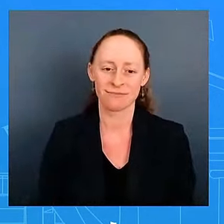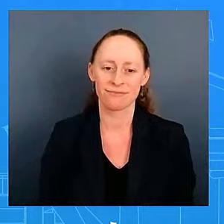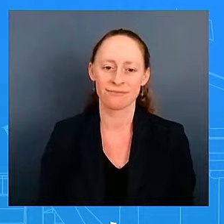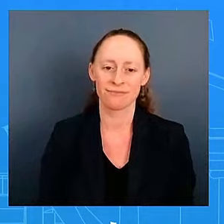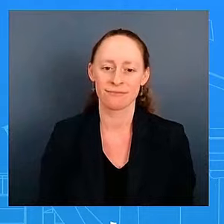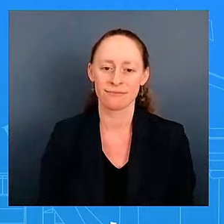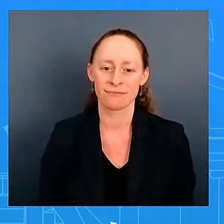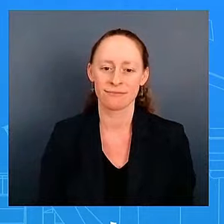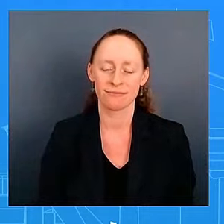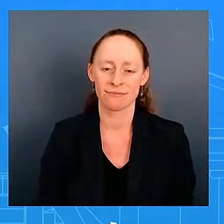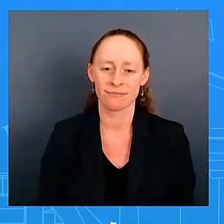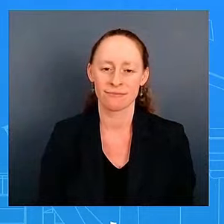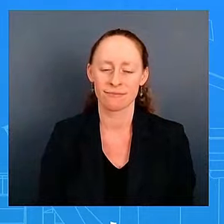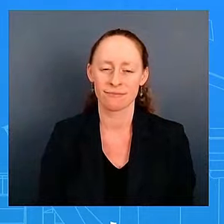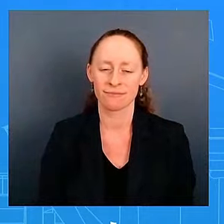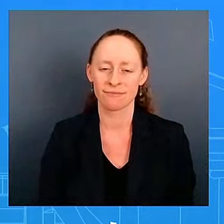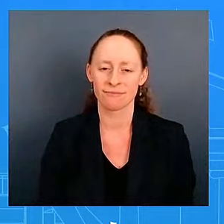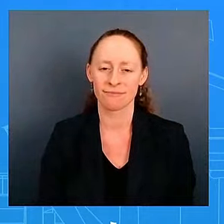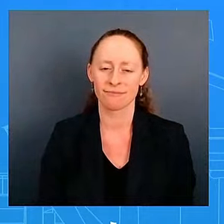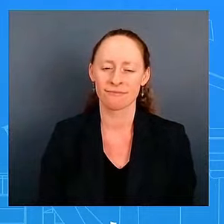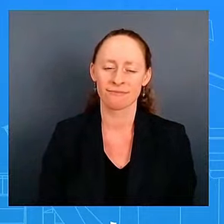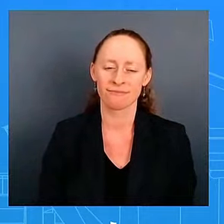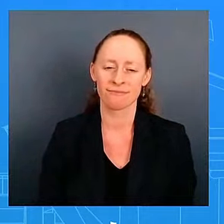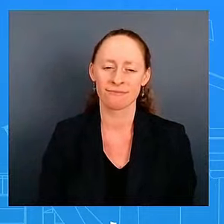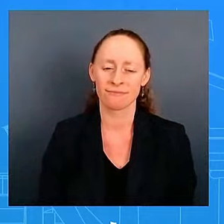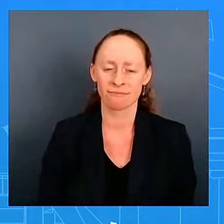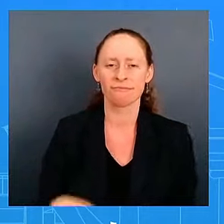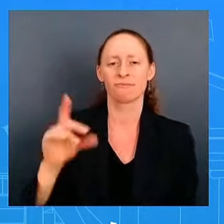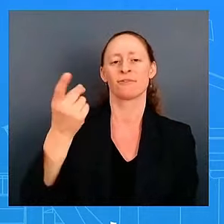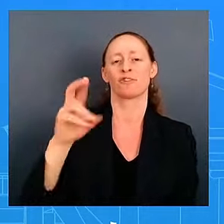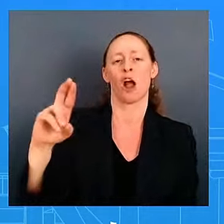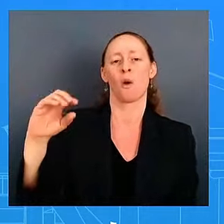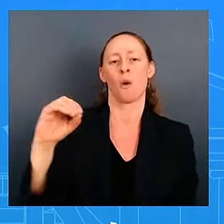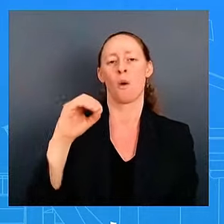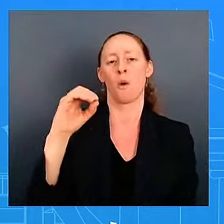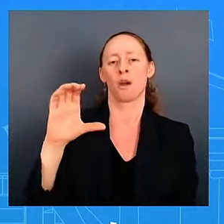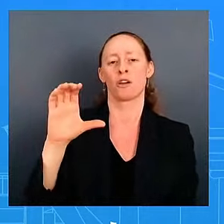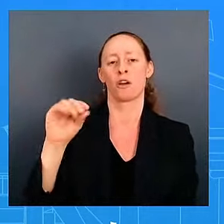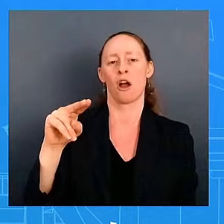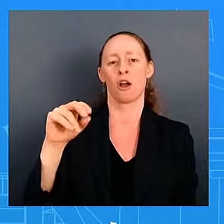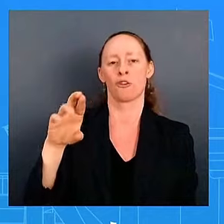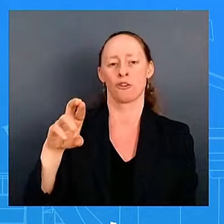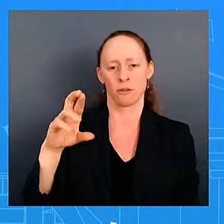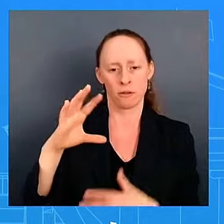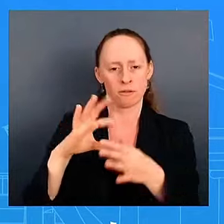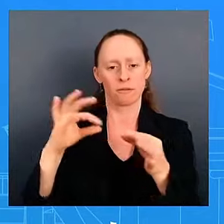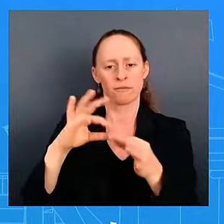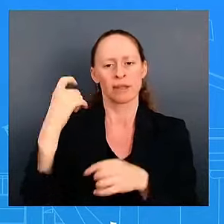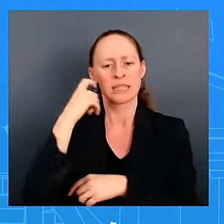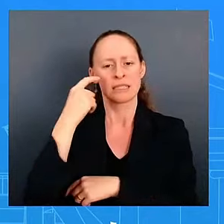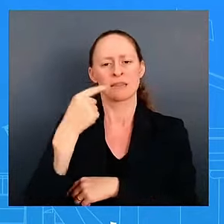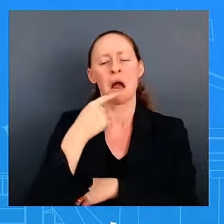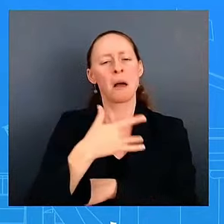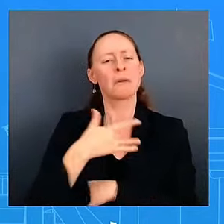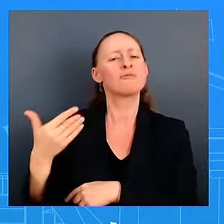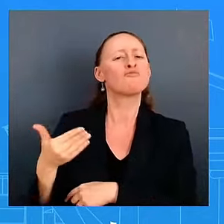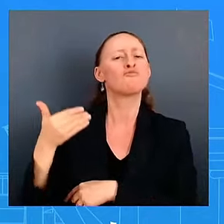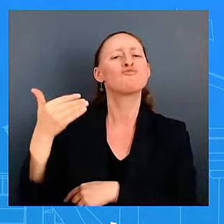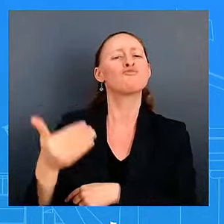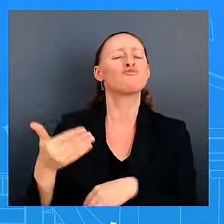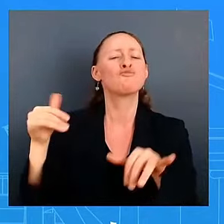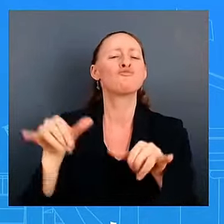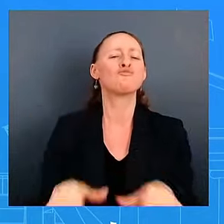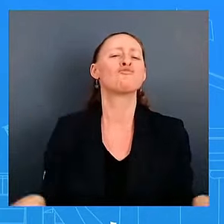with Dr. O'Connor on a regular basis as check-ins. That's what you've described him having after the debate, a